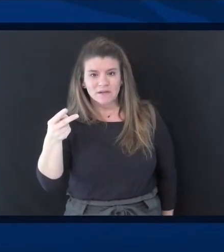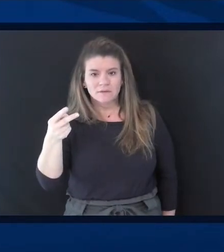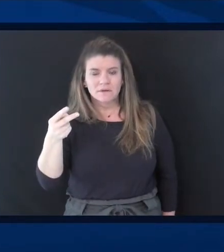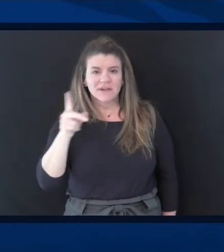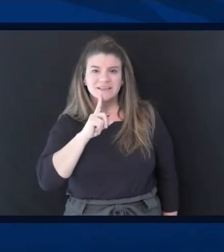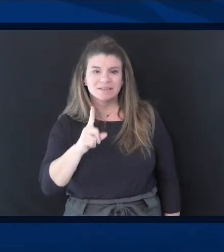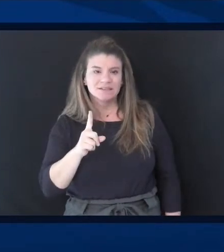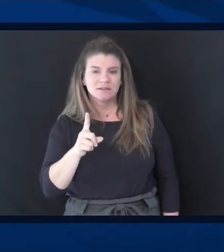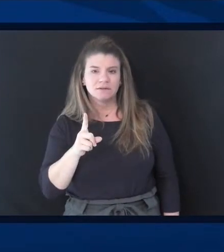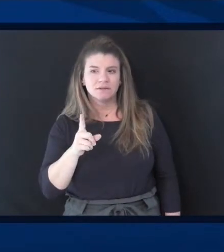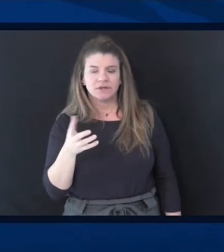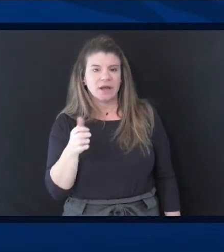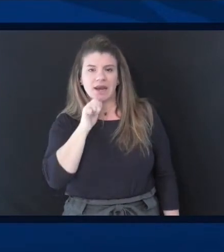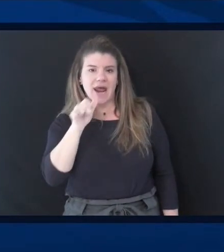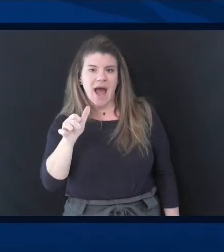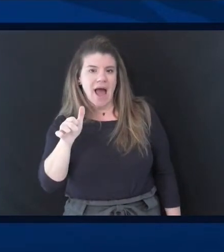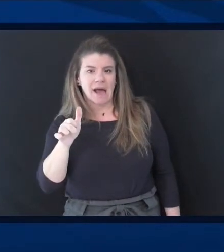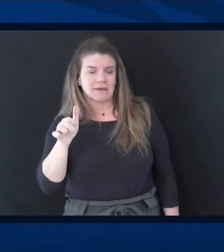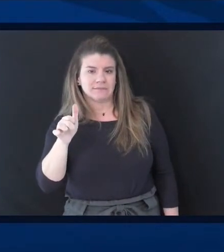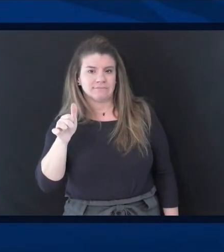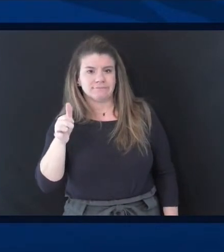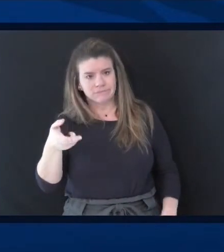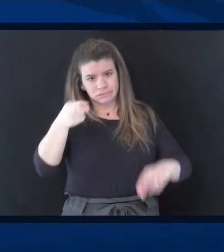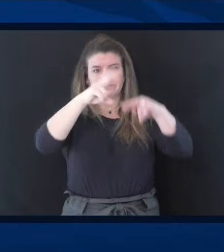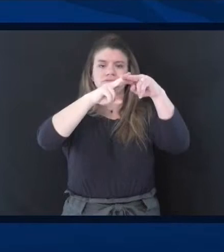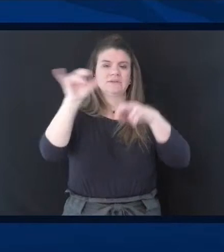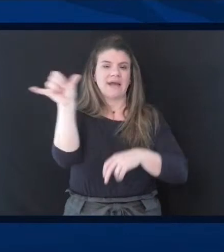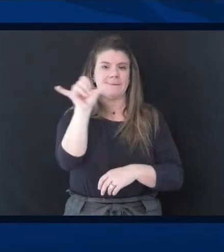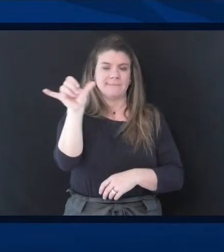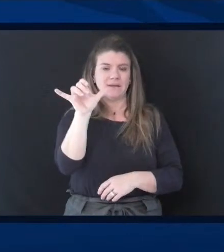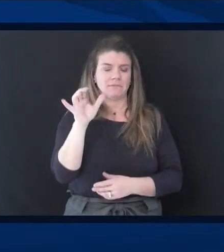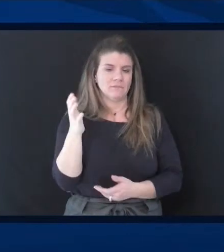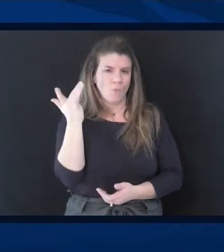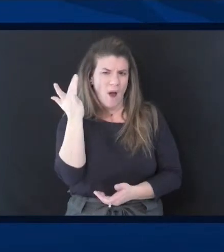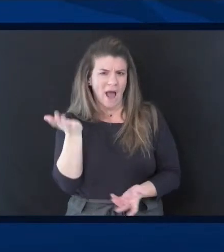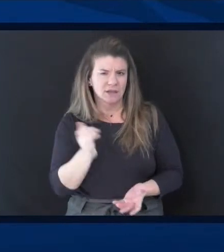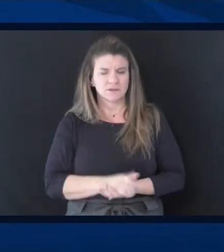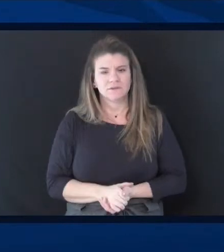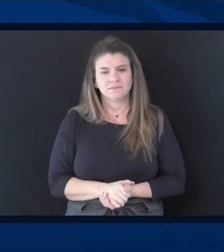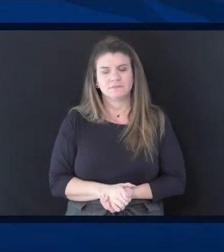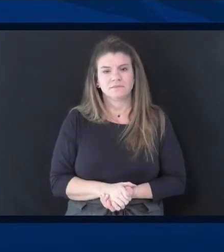is, not up to that par yet.